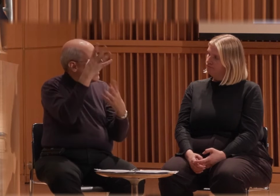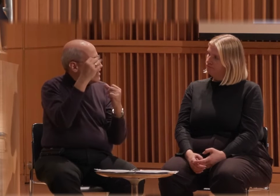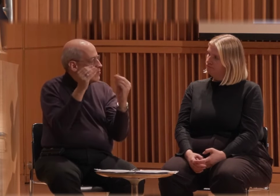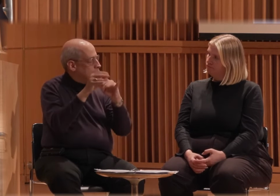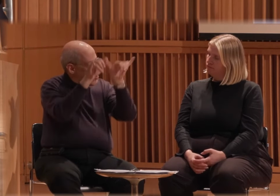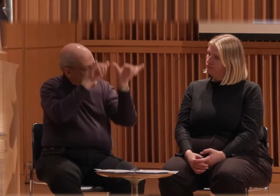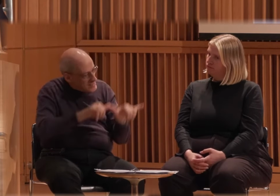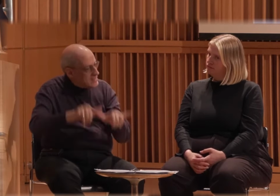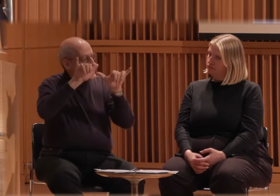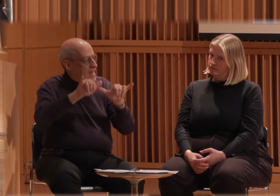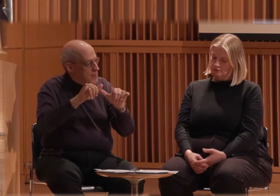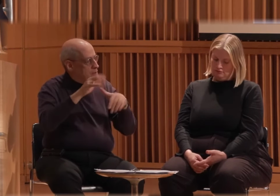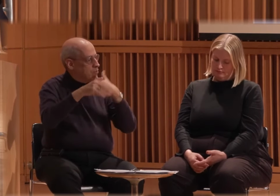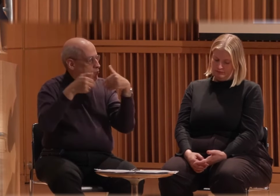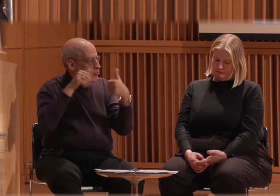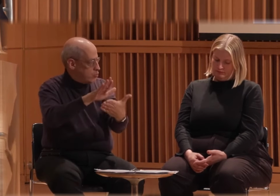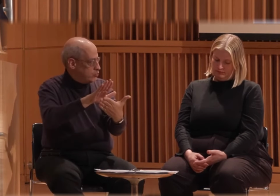way